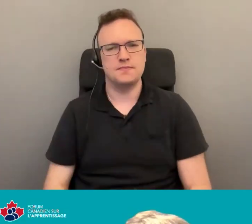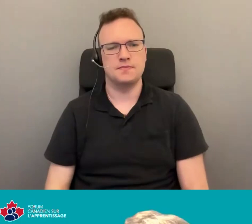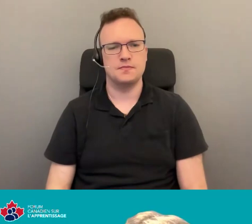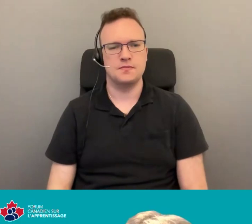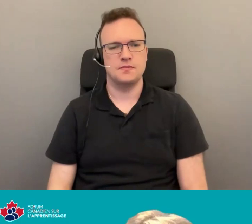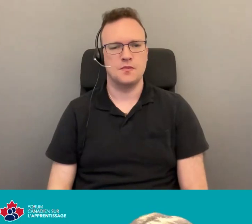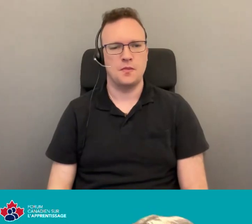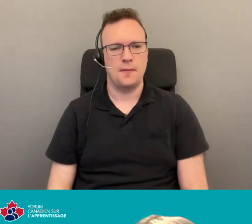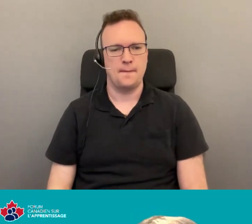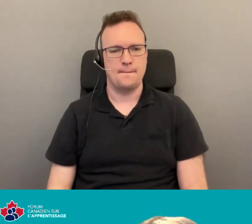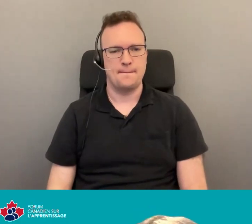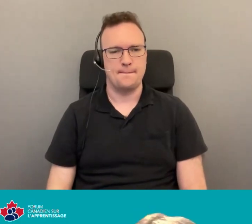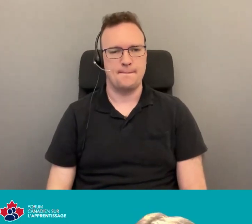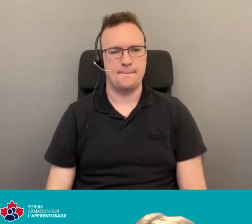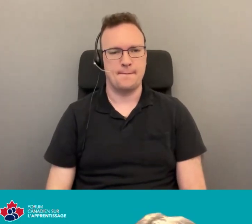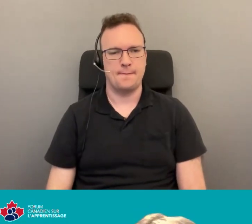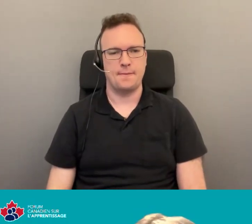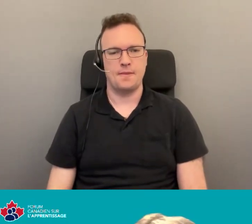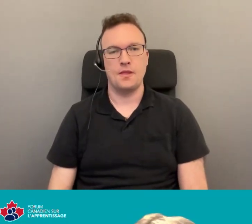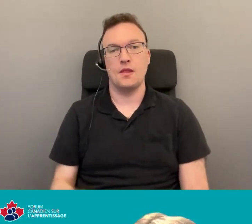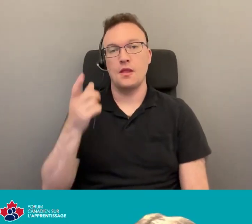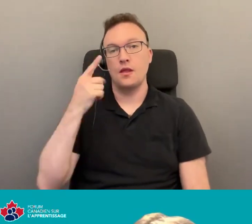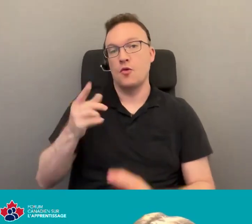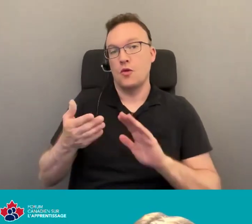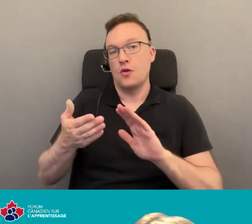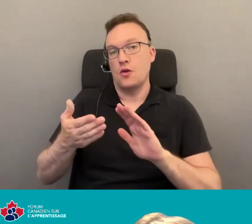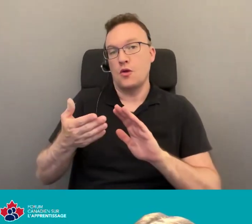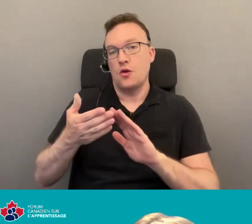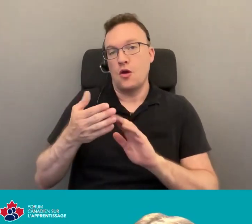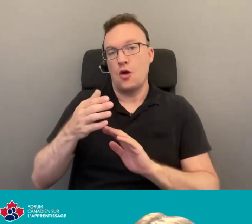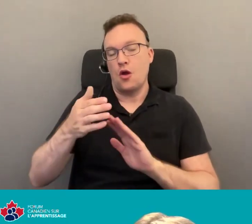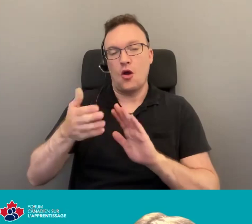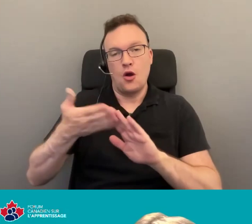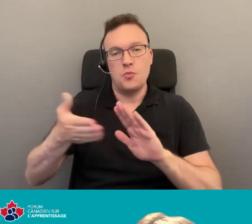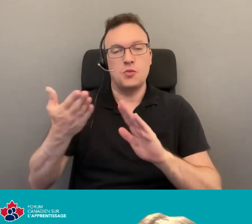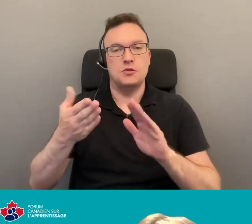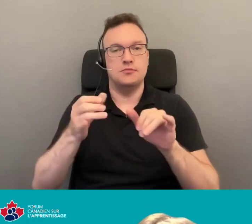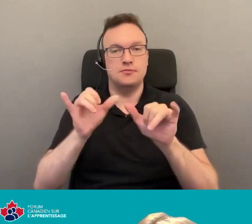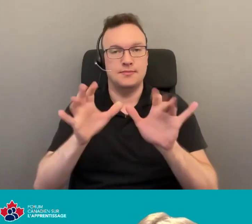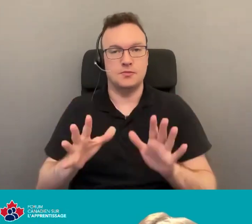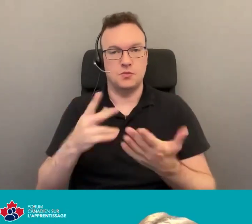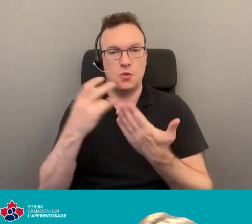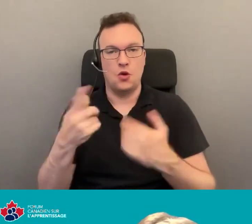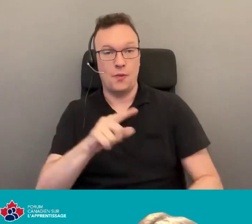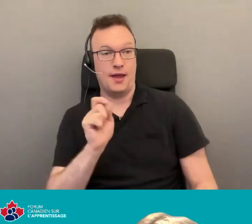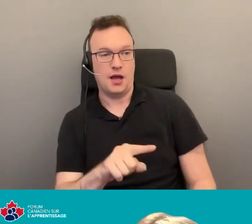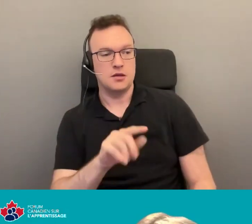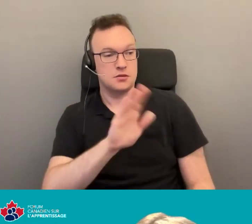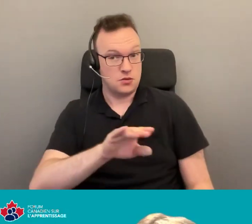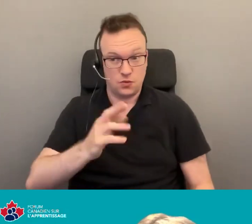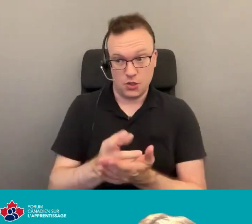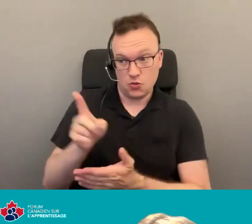We for the operating engineers project, we're asking them specifically, like, did you access the